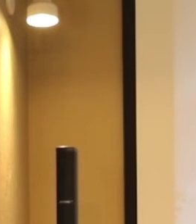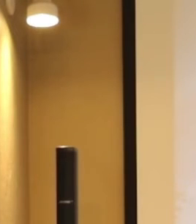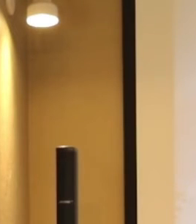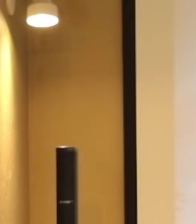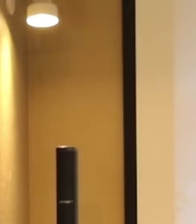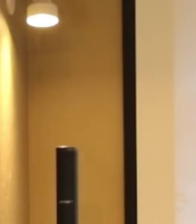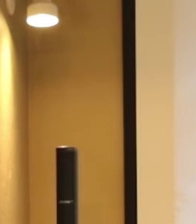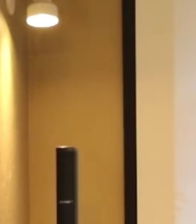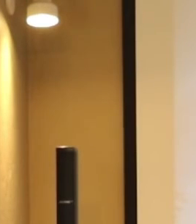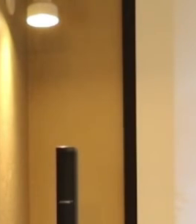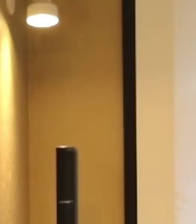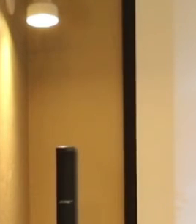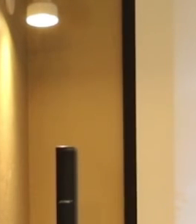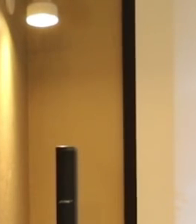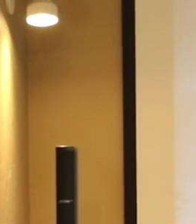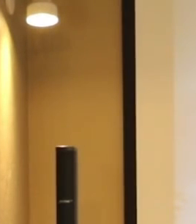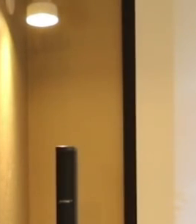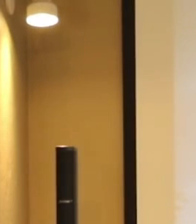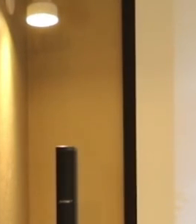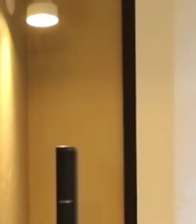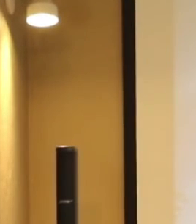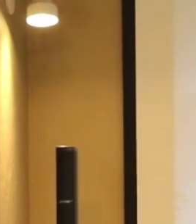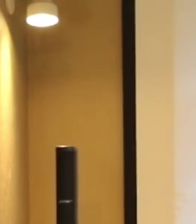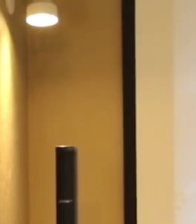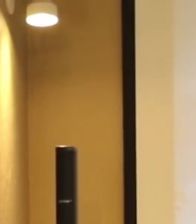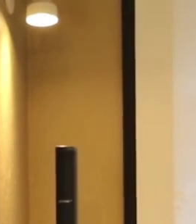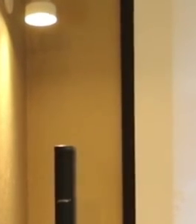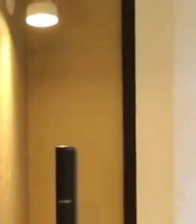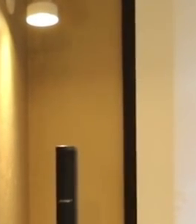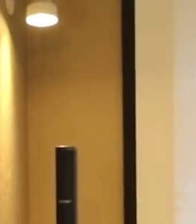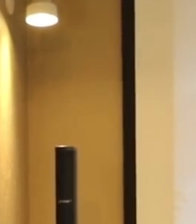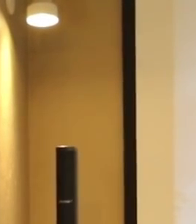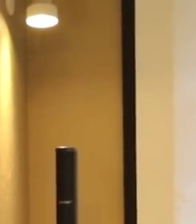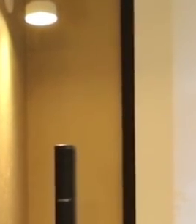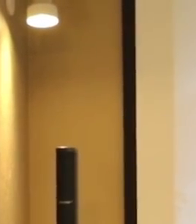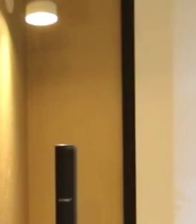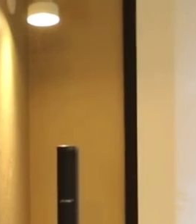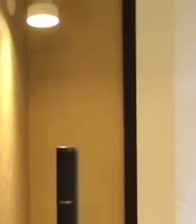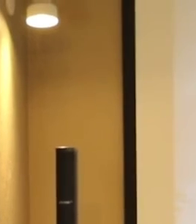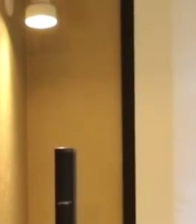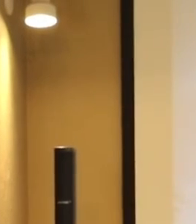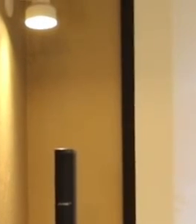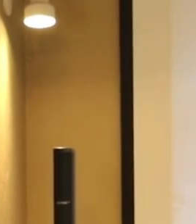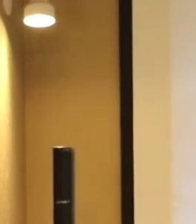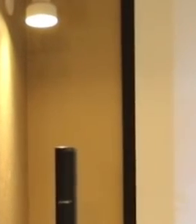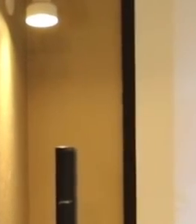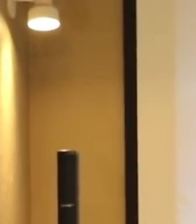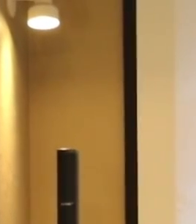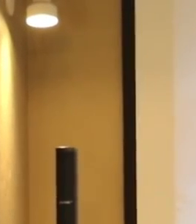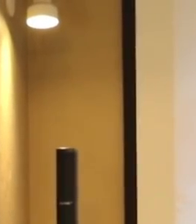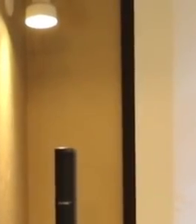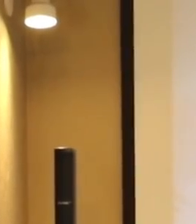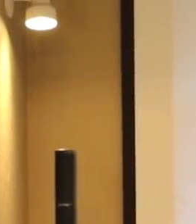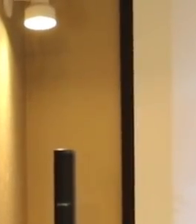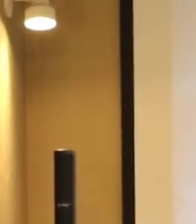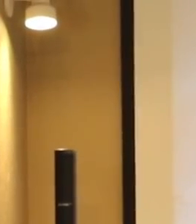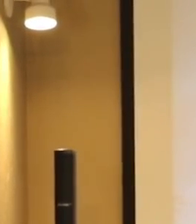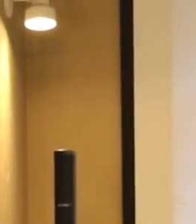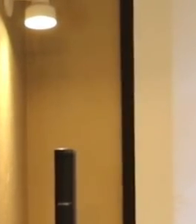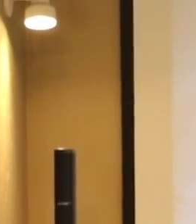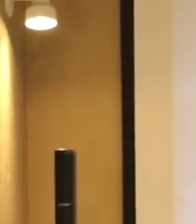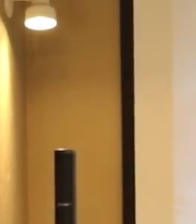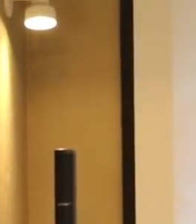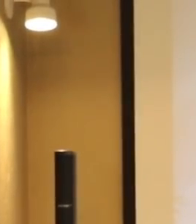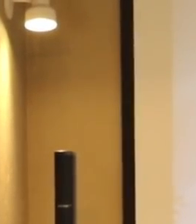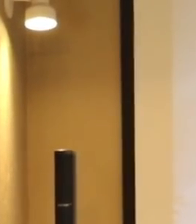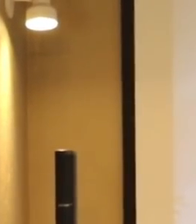repent and be saved. Lord Jesus, I know I'm a sinner. Forgive me of my sin. I believe that you died for me